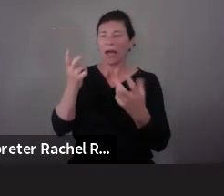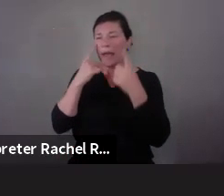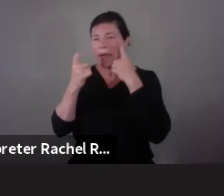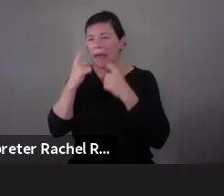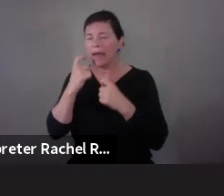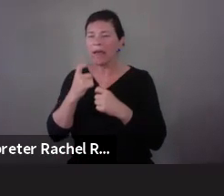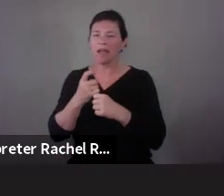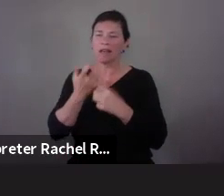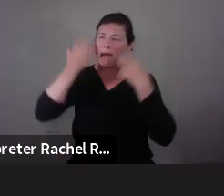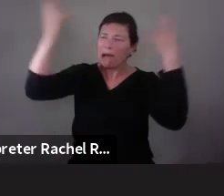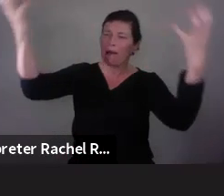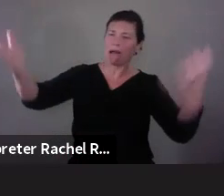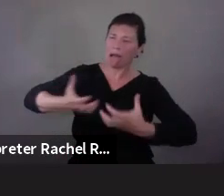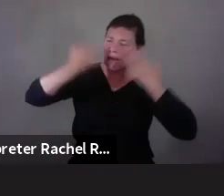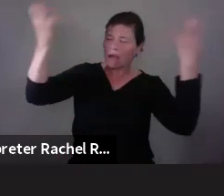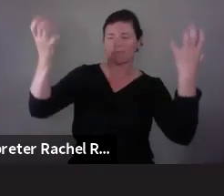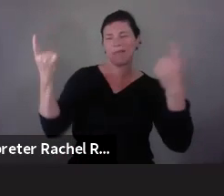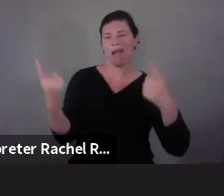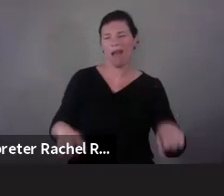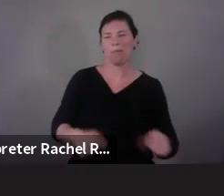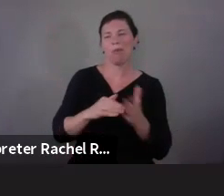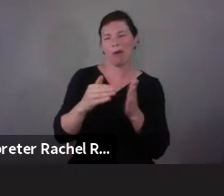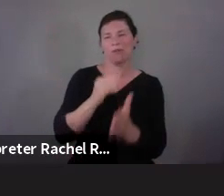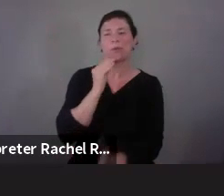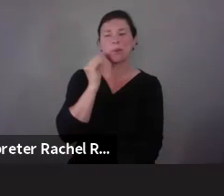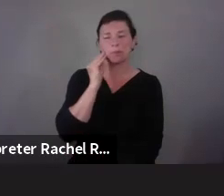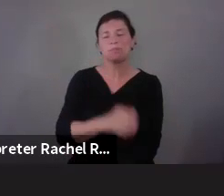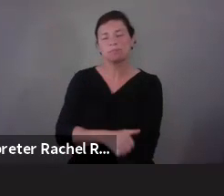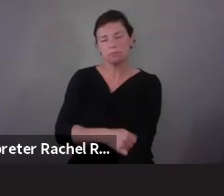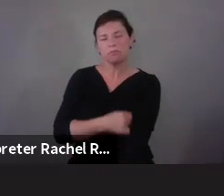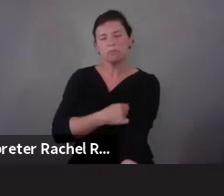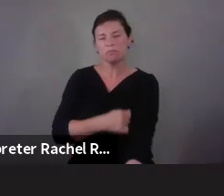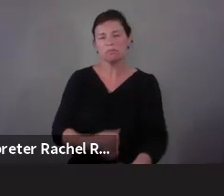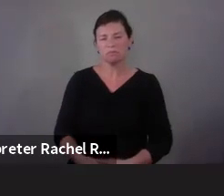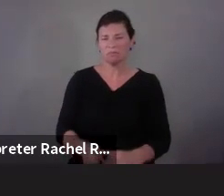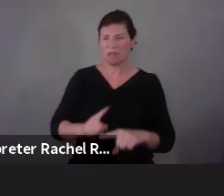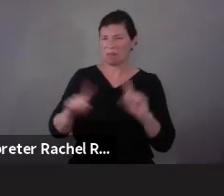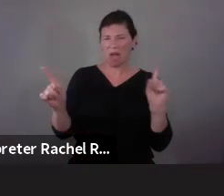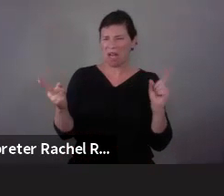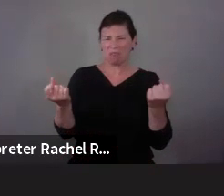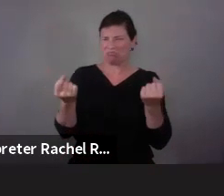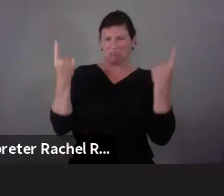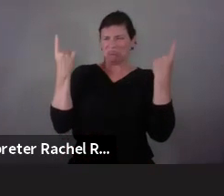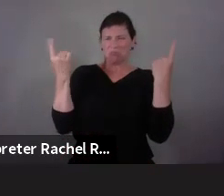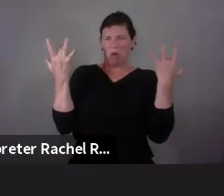of happened a lot in the household, but it really made no sense to me.